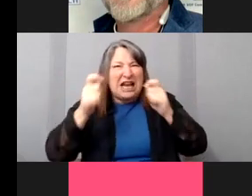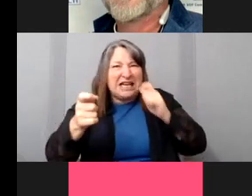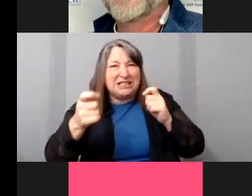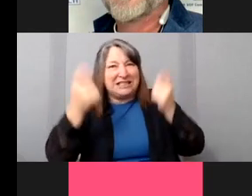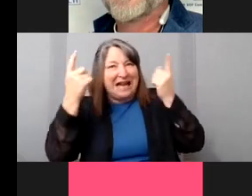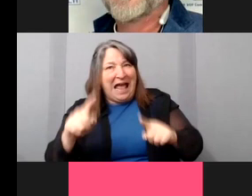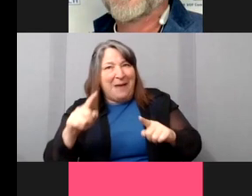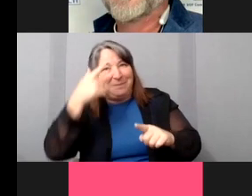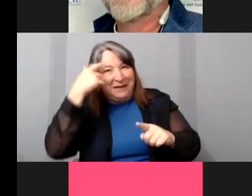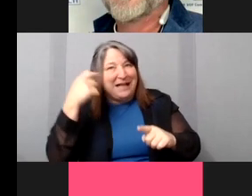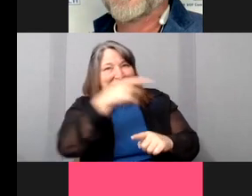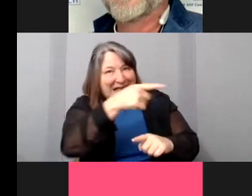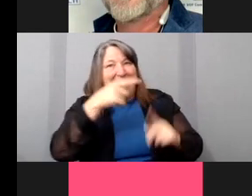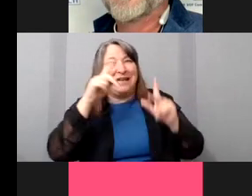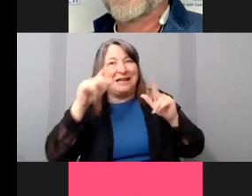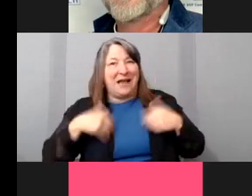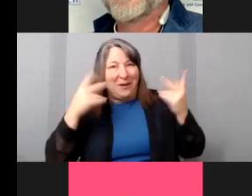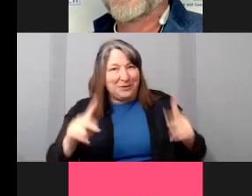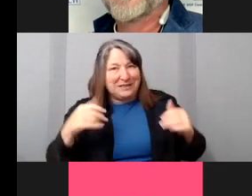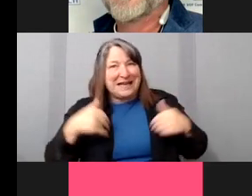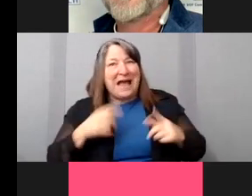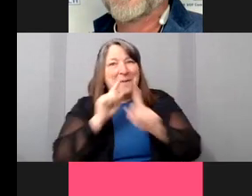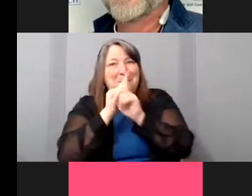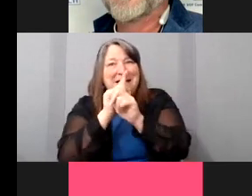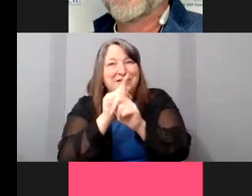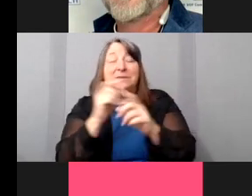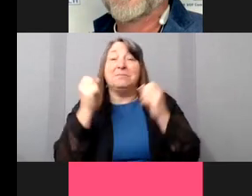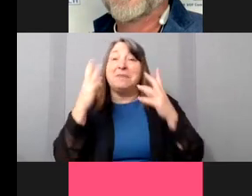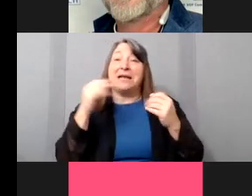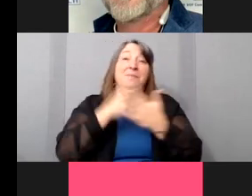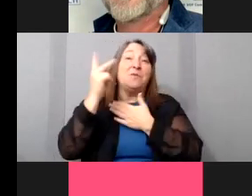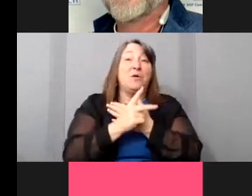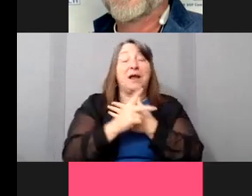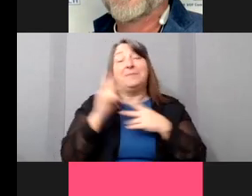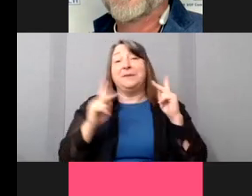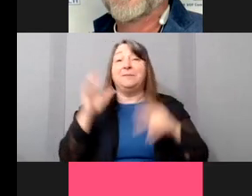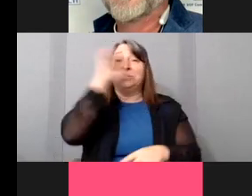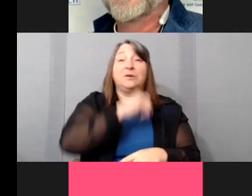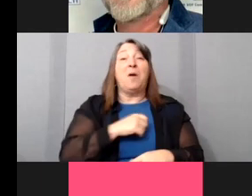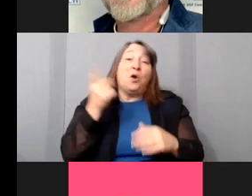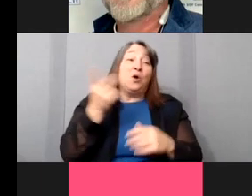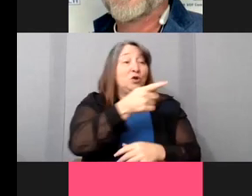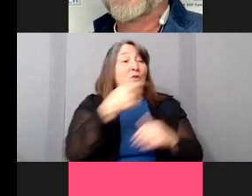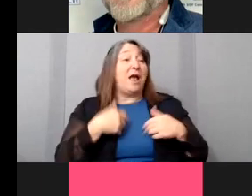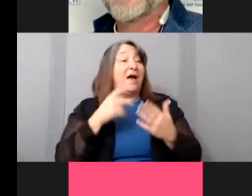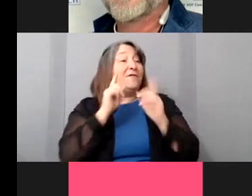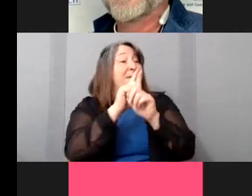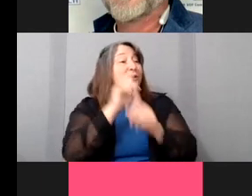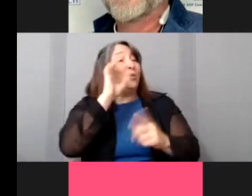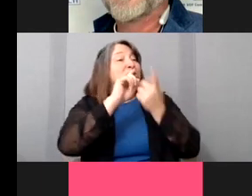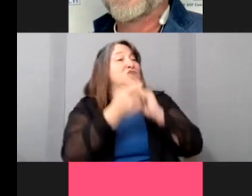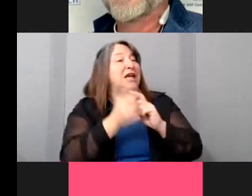I unfortunately see a lot of mentoring programs that just assume that because you have a mentor, you're going to change